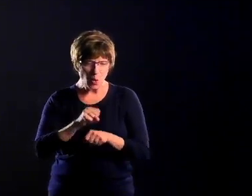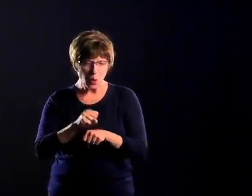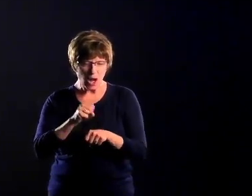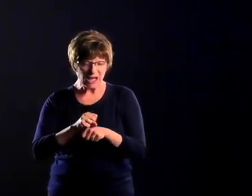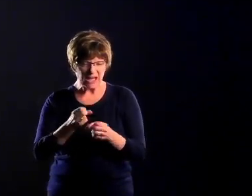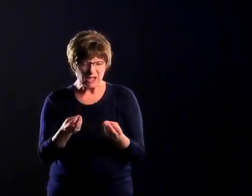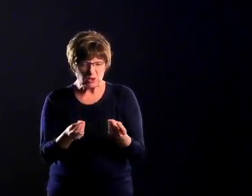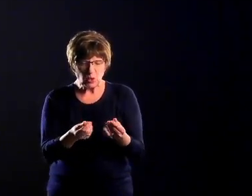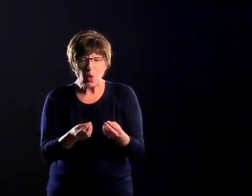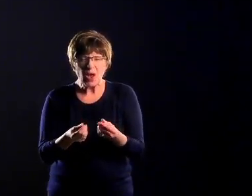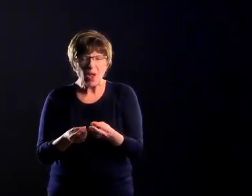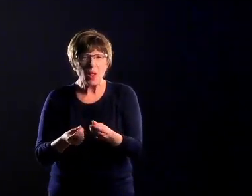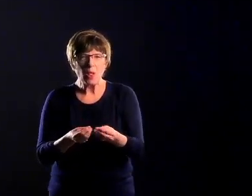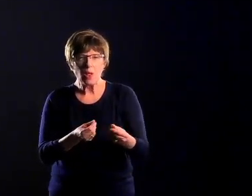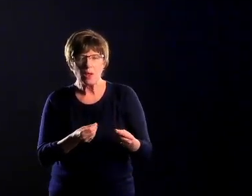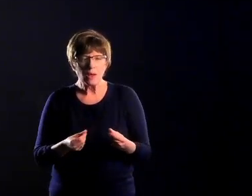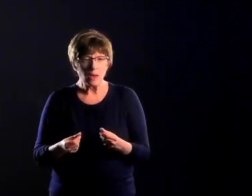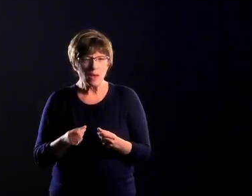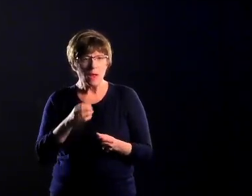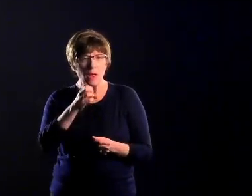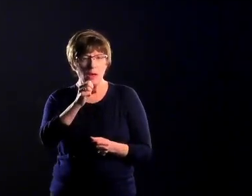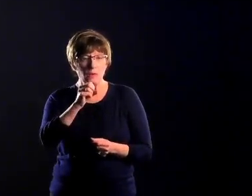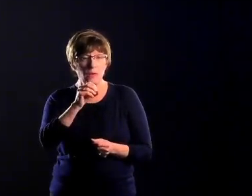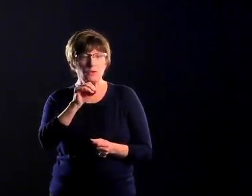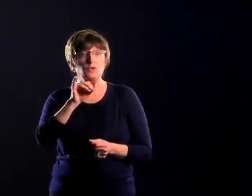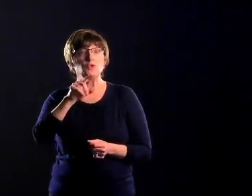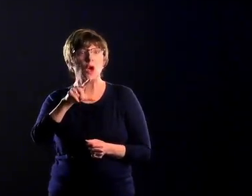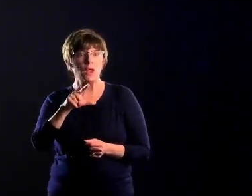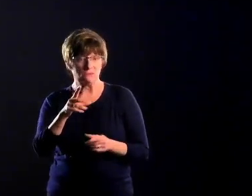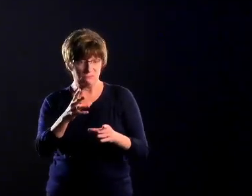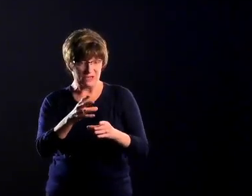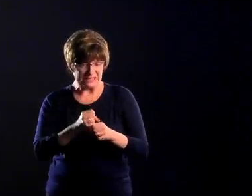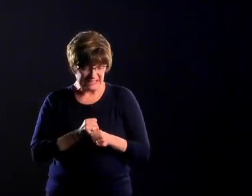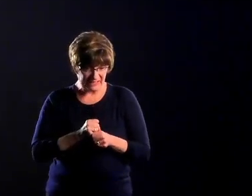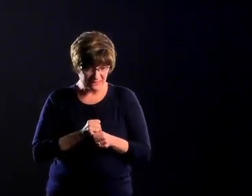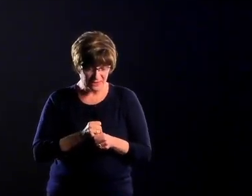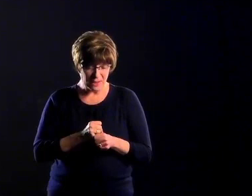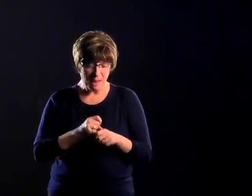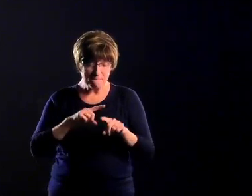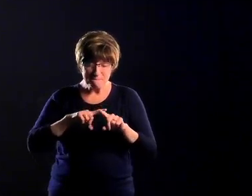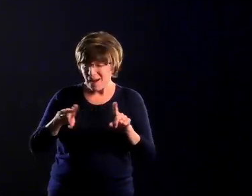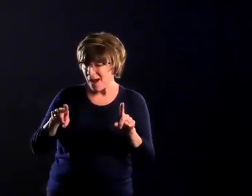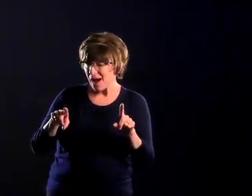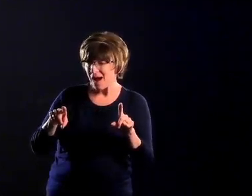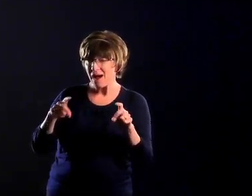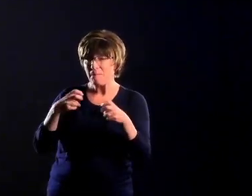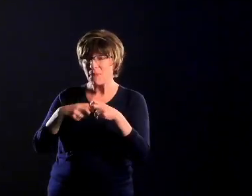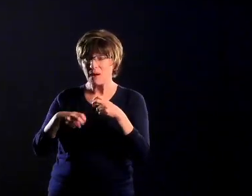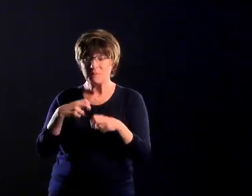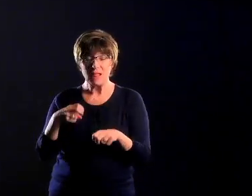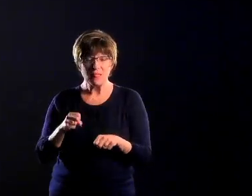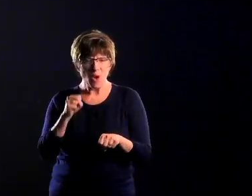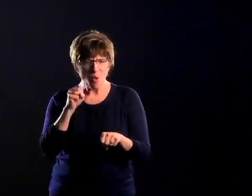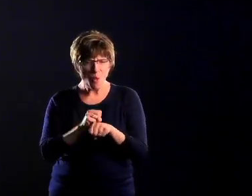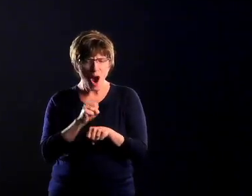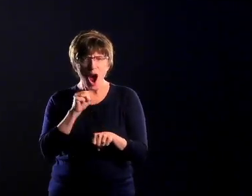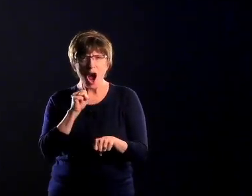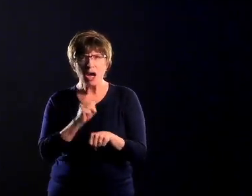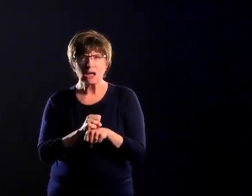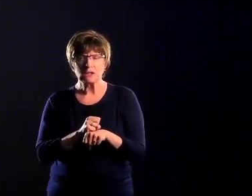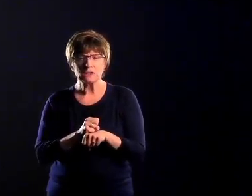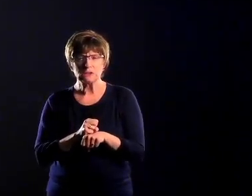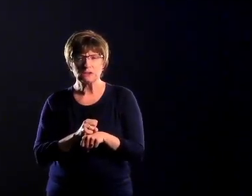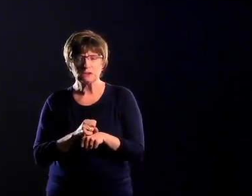soil and the soil receives it. But here's the problem is that the rocks